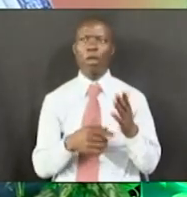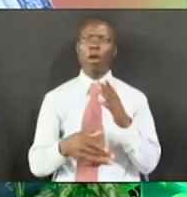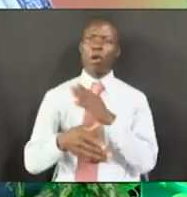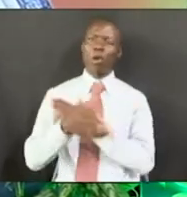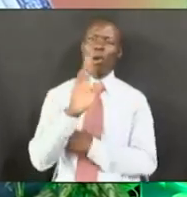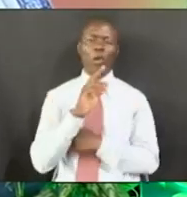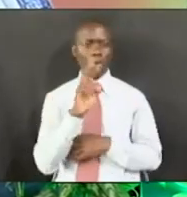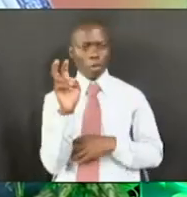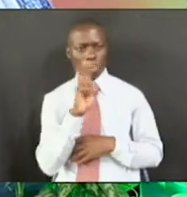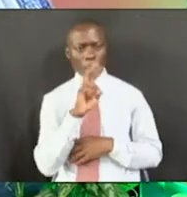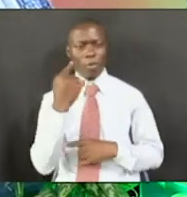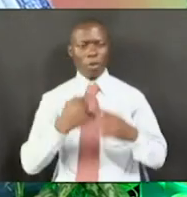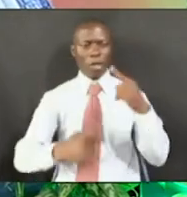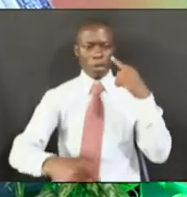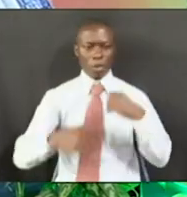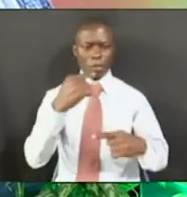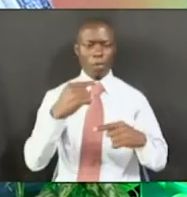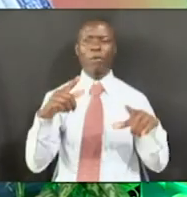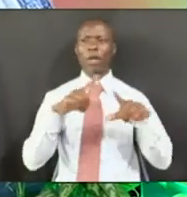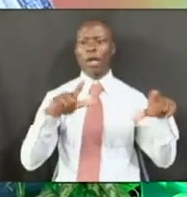looking for a champion in the land.